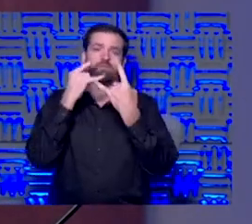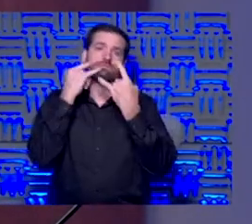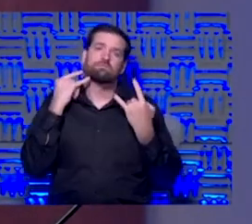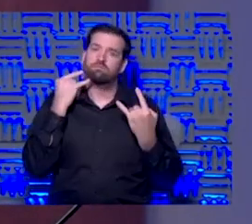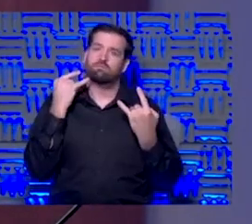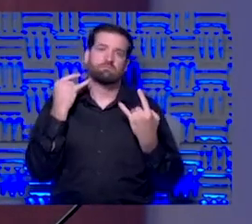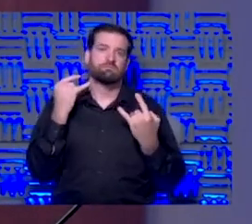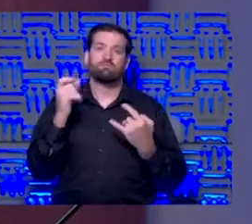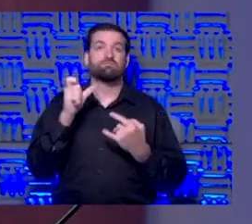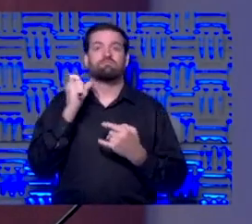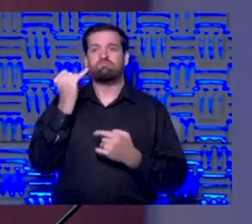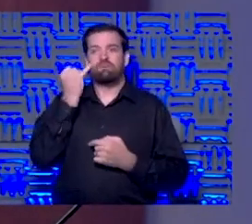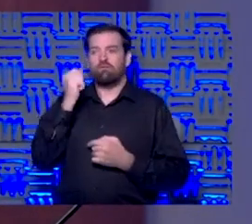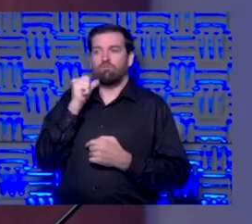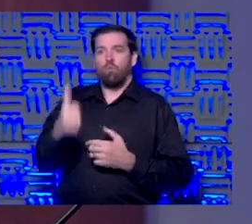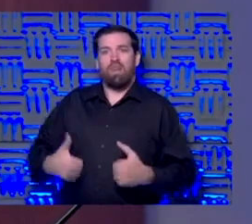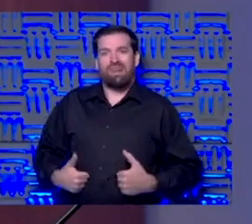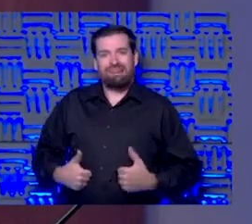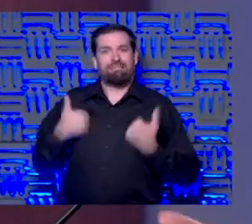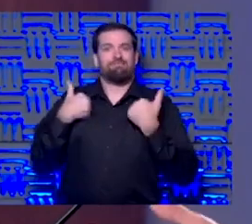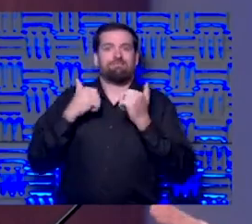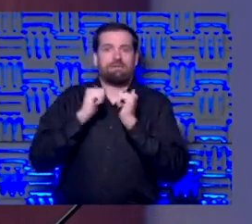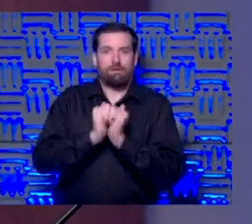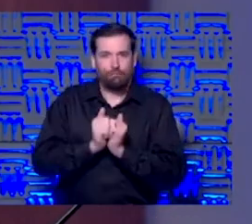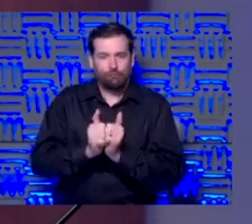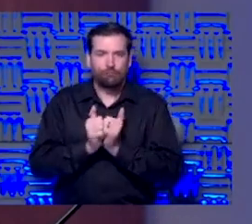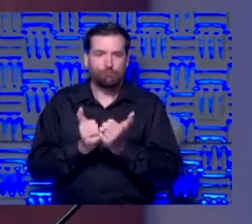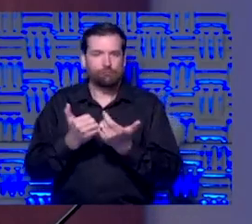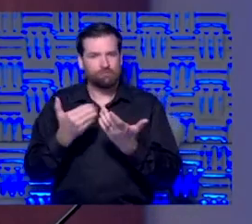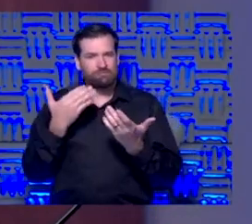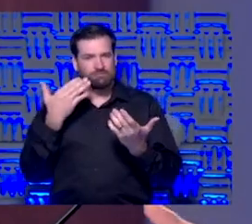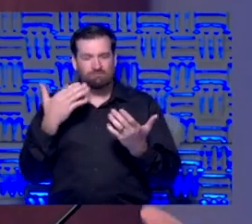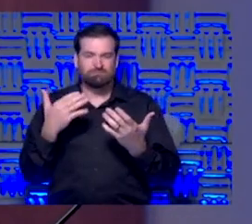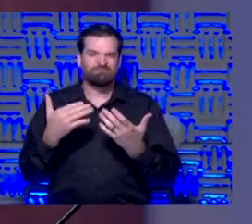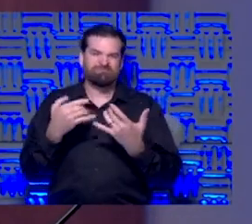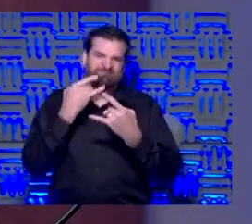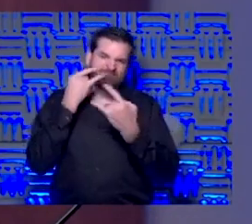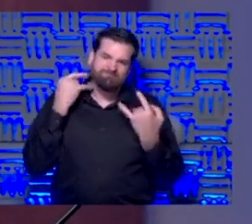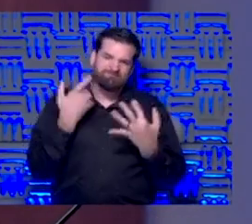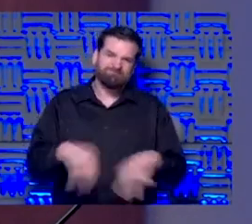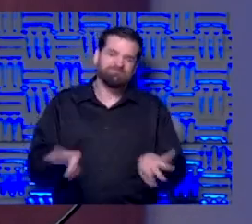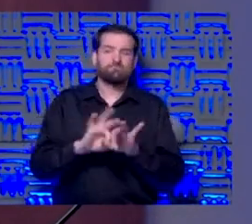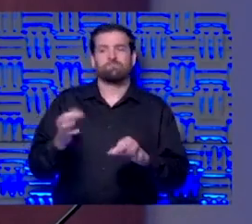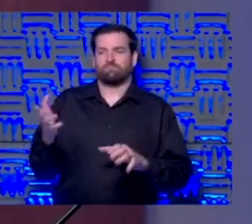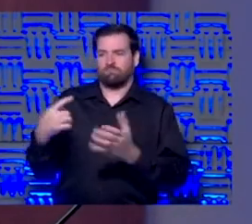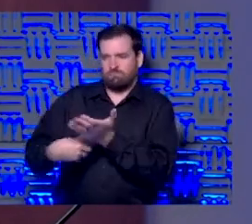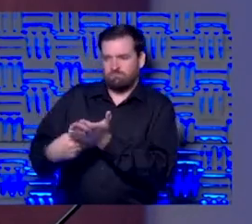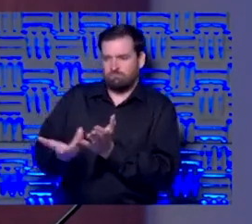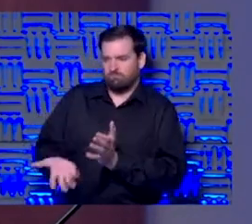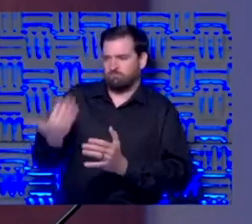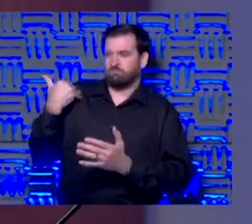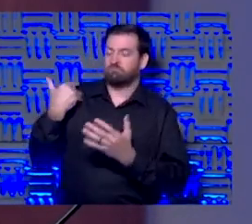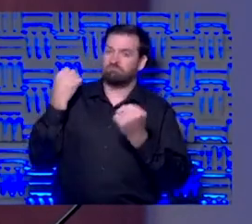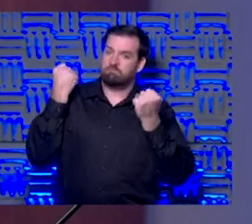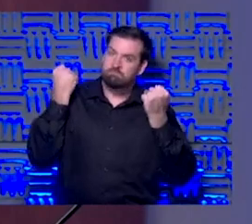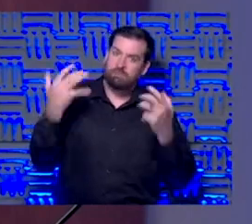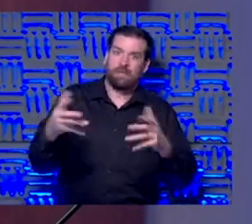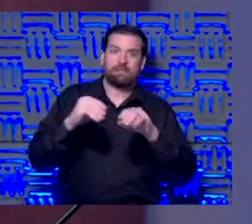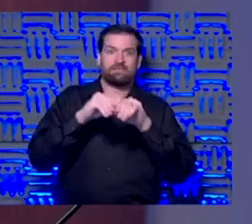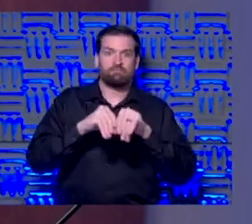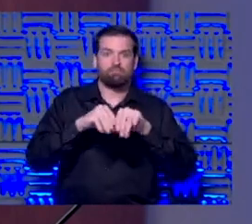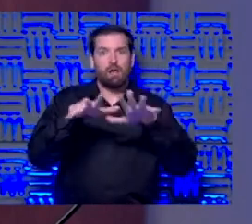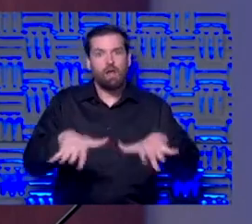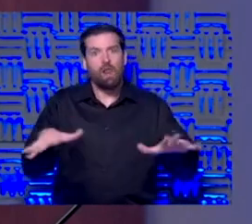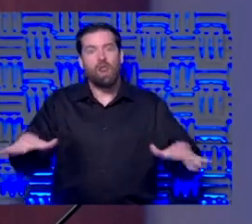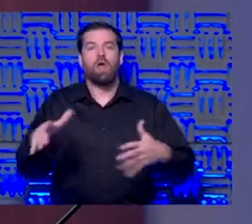same household all the time with those people. And we all know, I think we've talked about previously that we mm-hmm. know a tremendous amount of spread in other